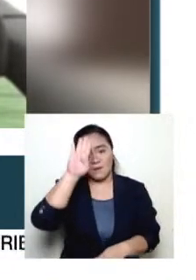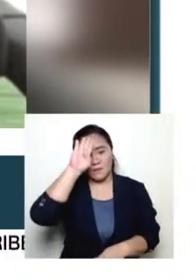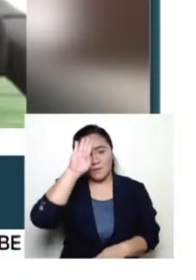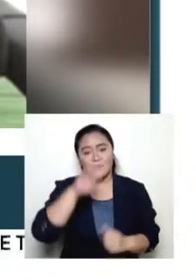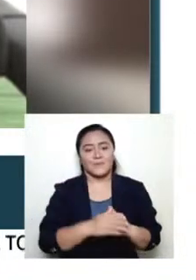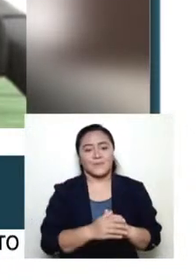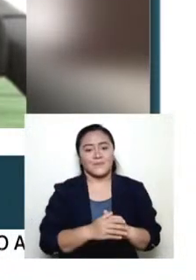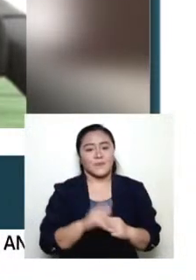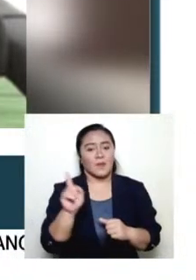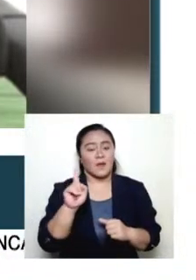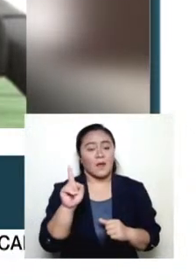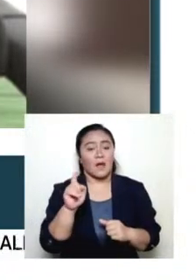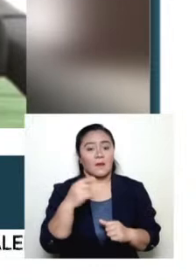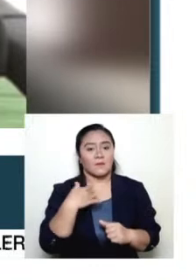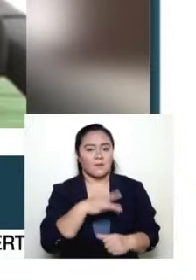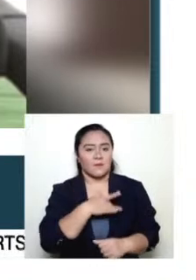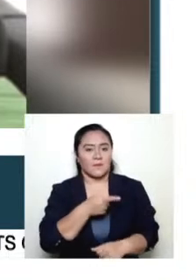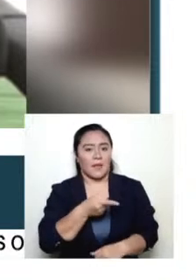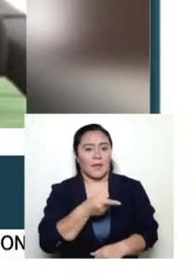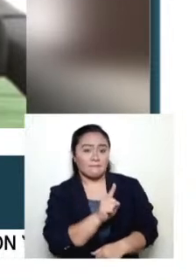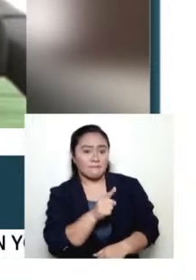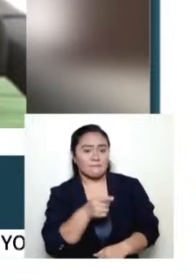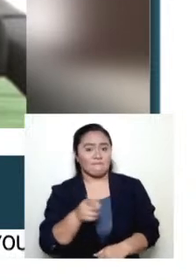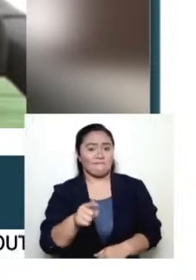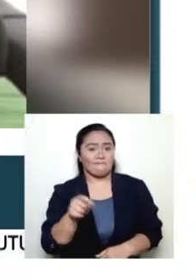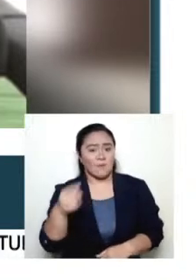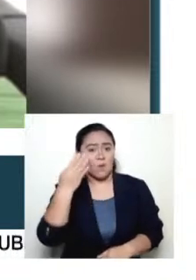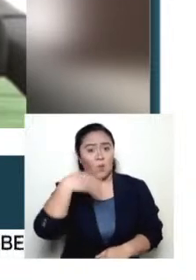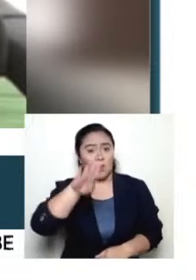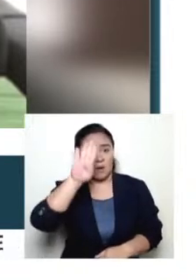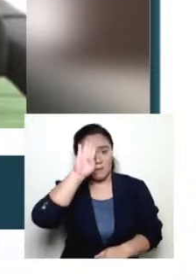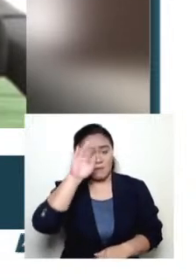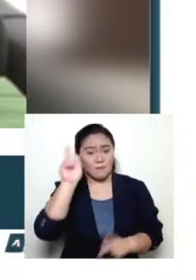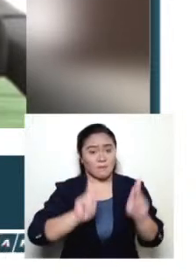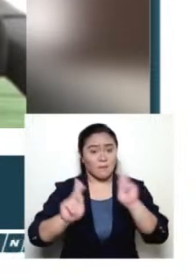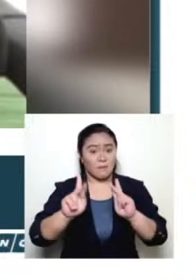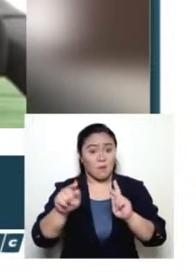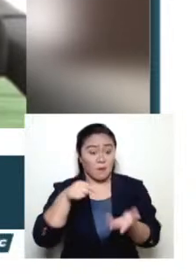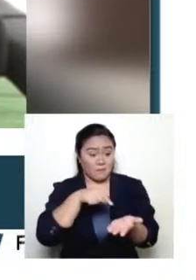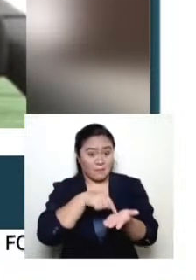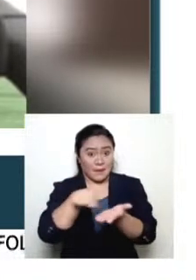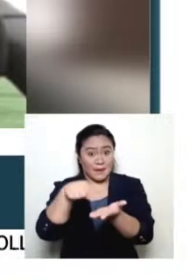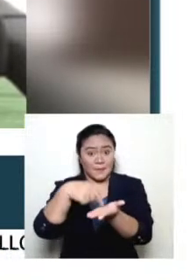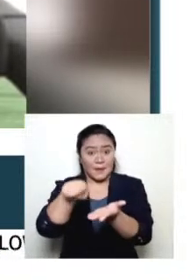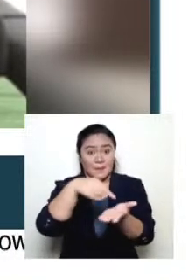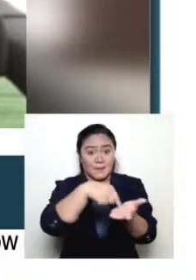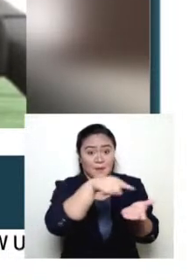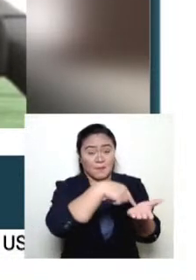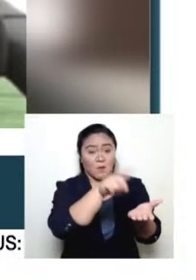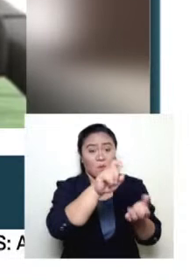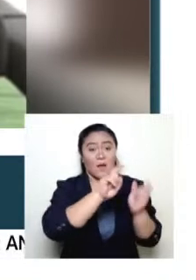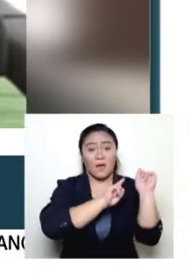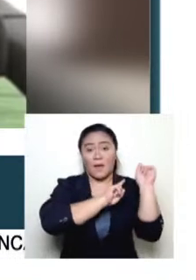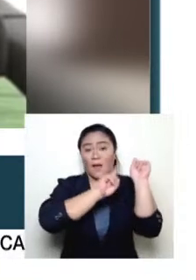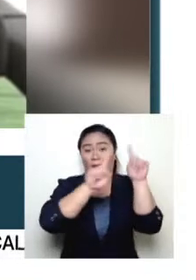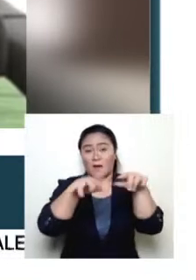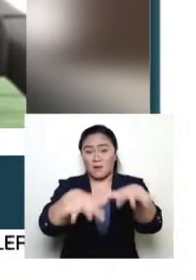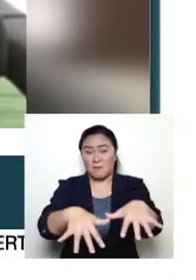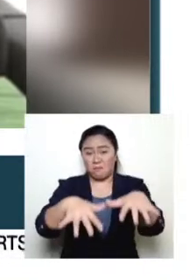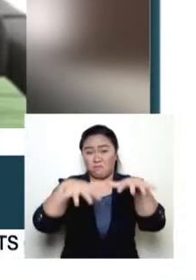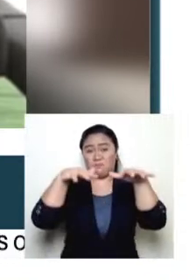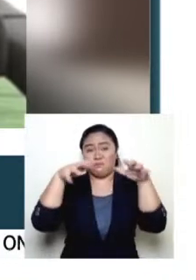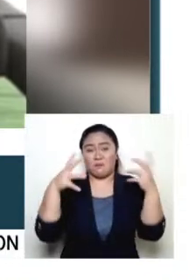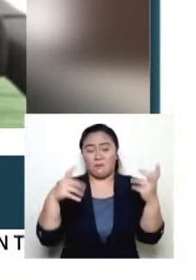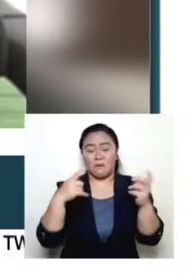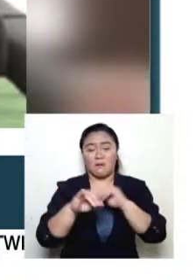he insulted the Caviteños na parang, bayaran kayo, di ba? You go to rallies just because bayaran kayo when in